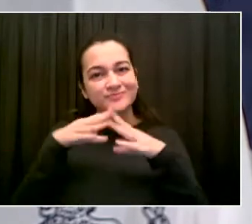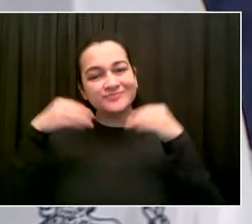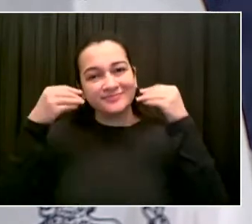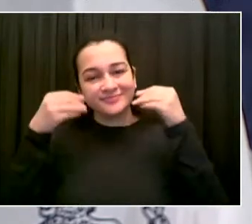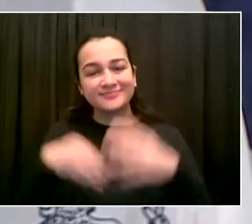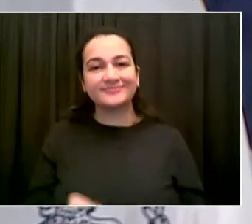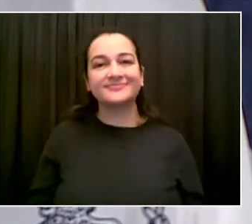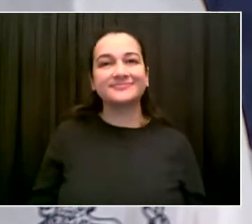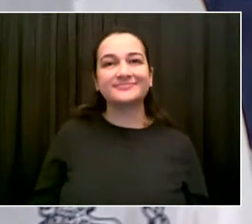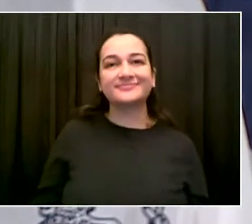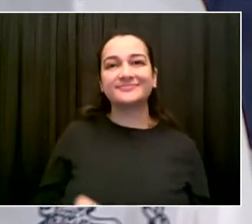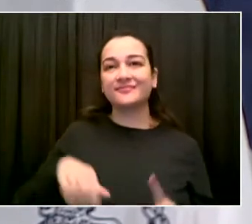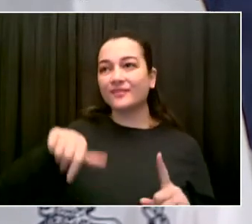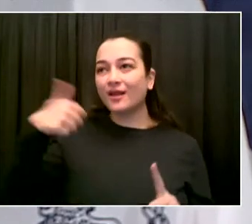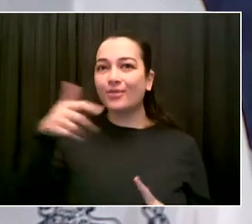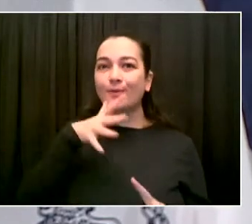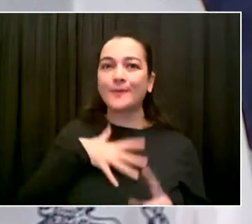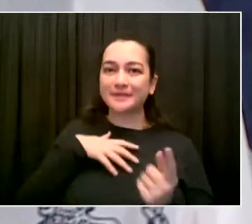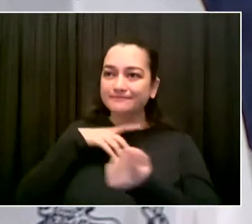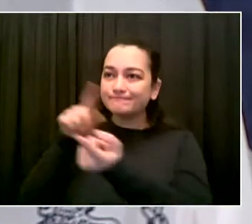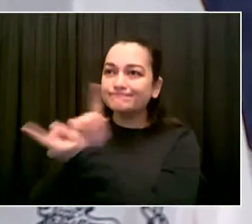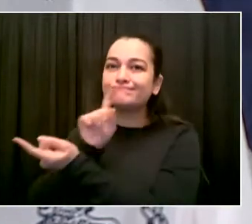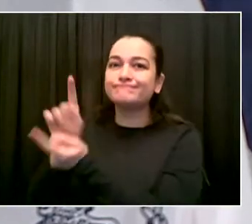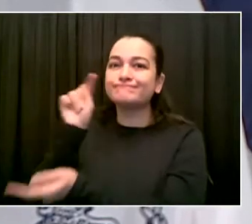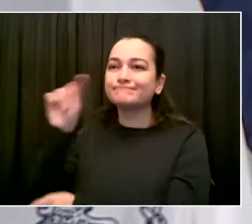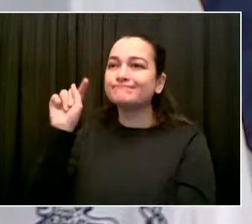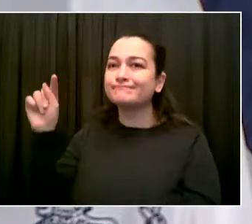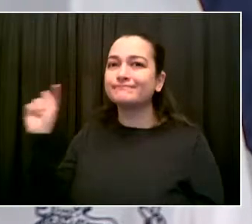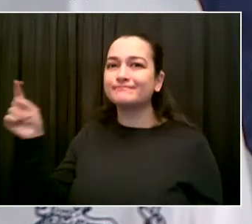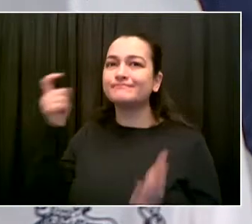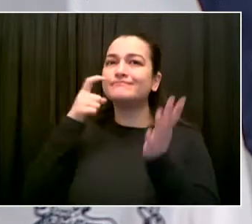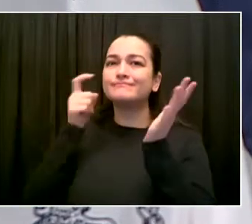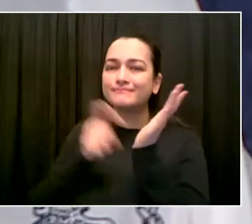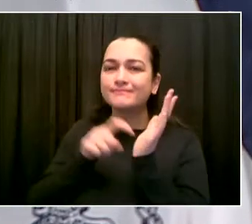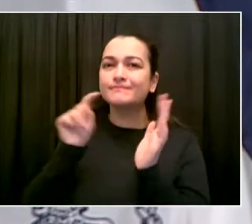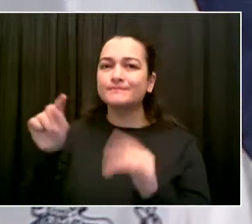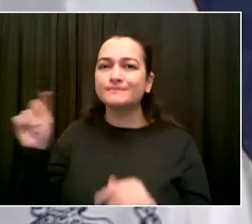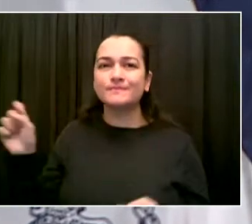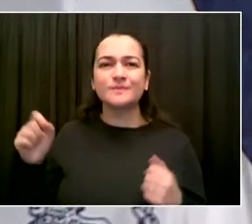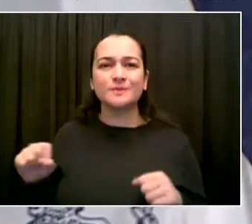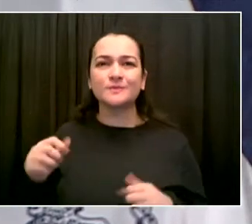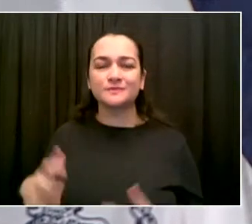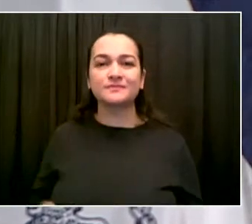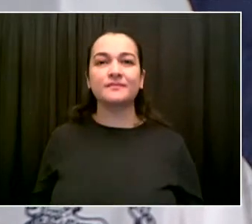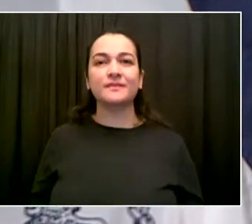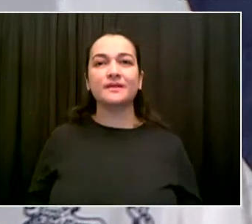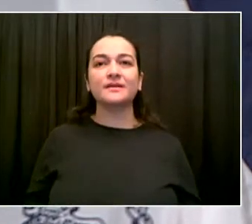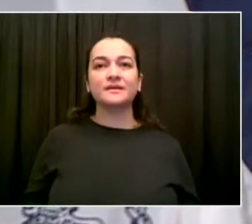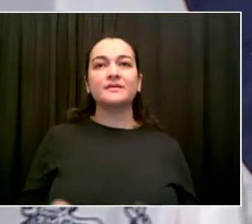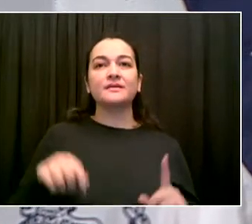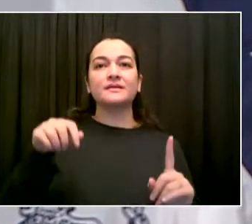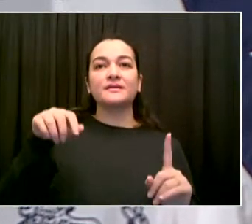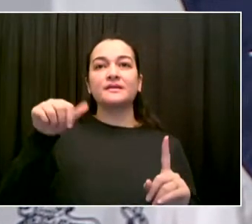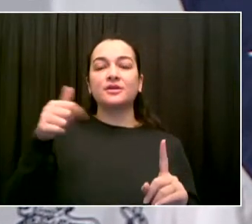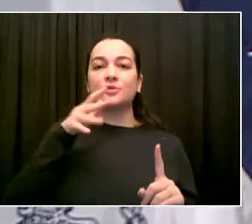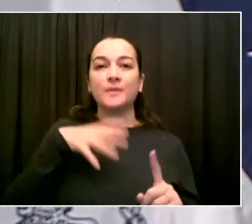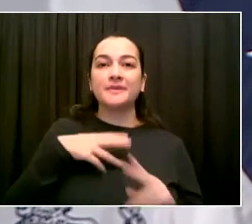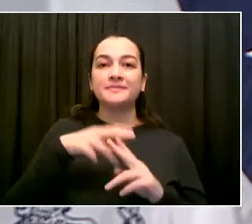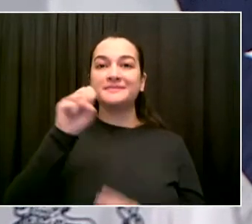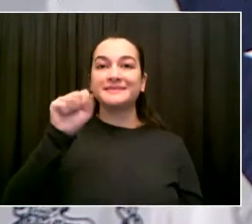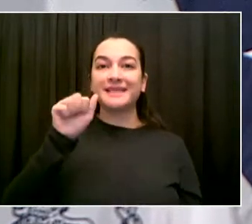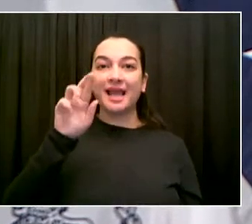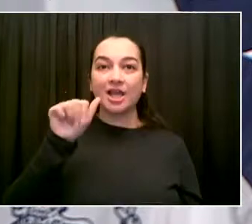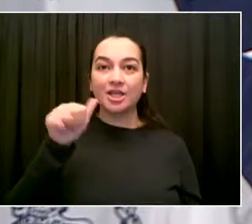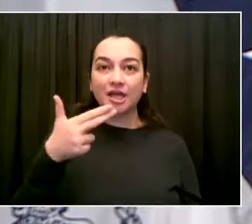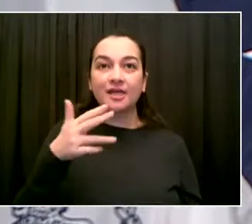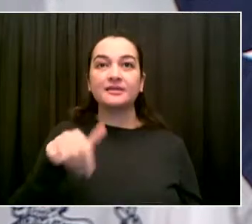hope. I met Frederica Chabry, who survived only because her mother smuggled her out of the Warsaw